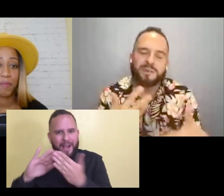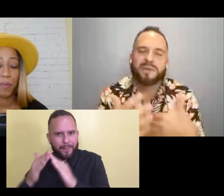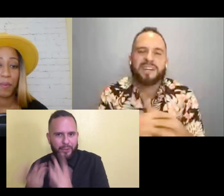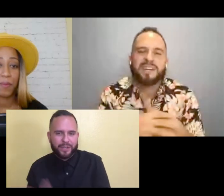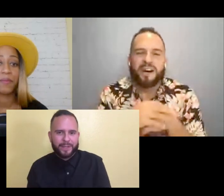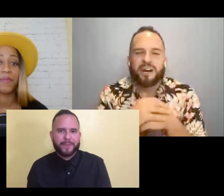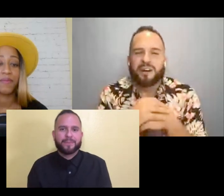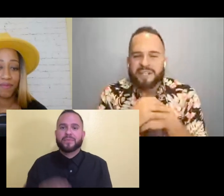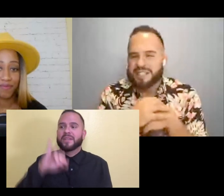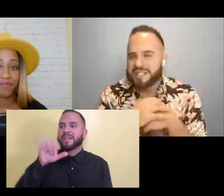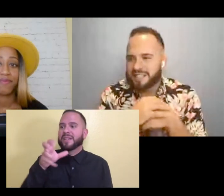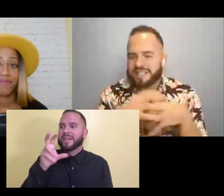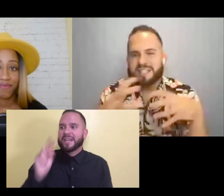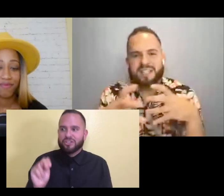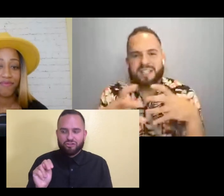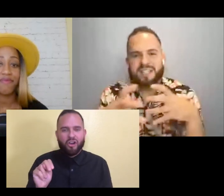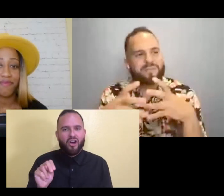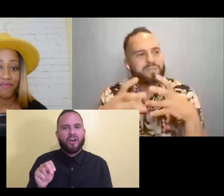them.